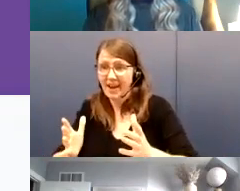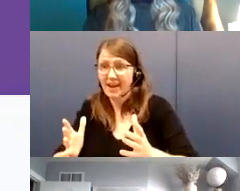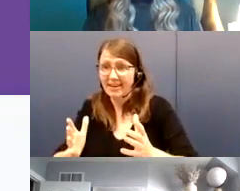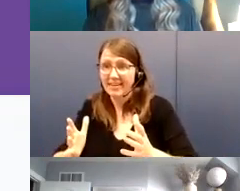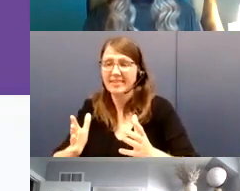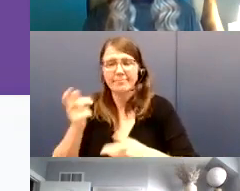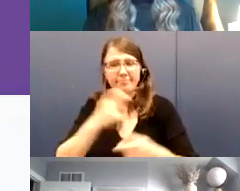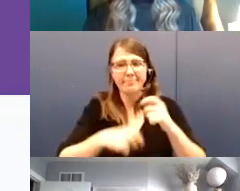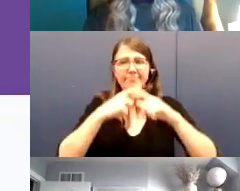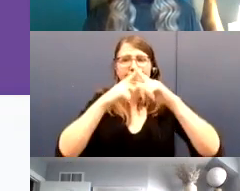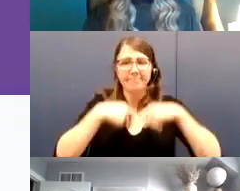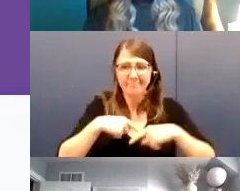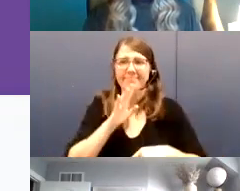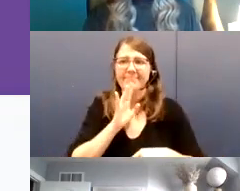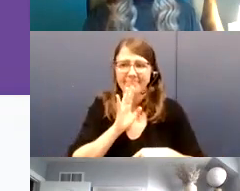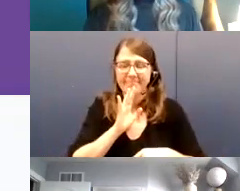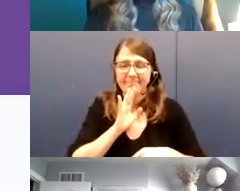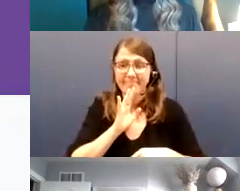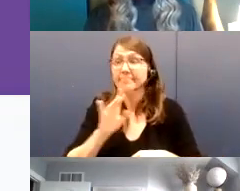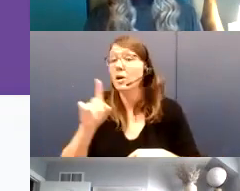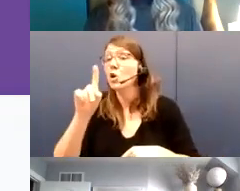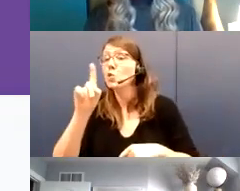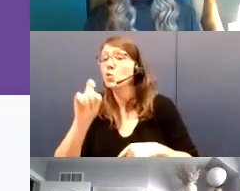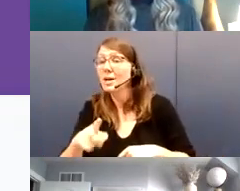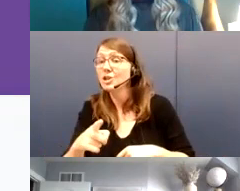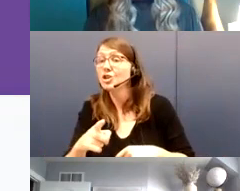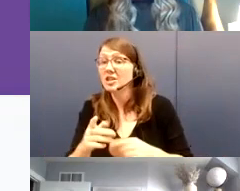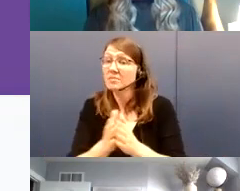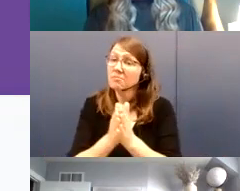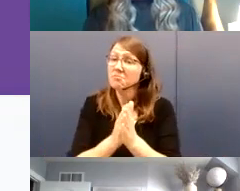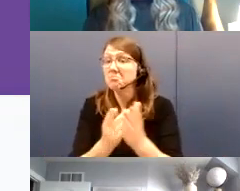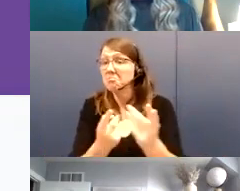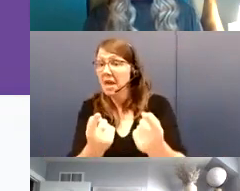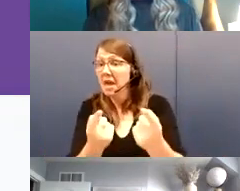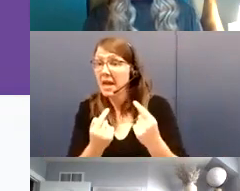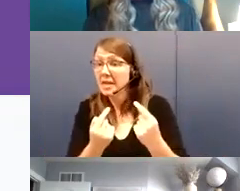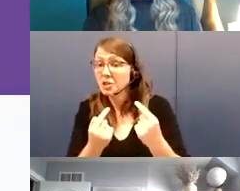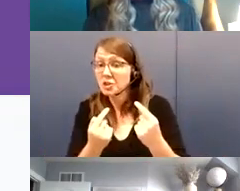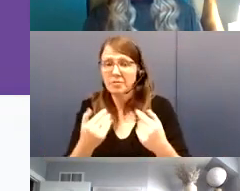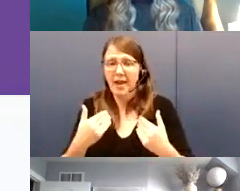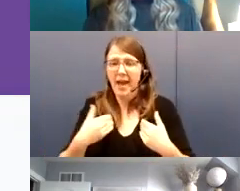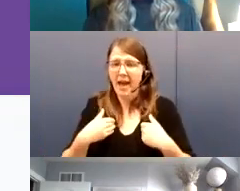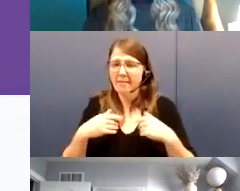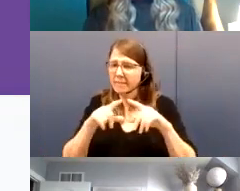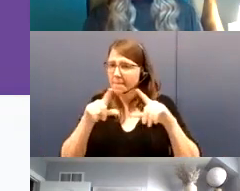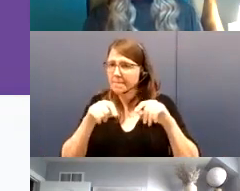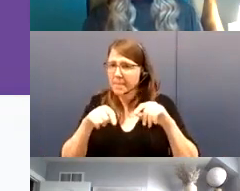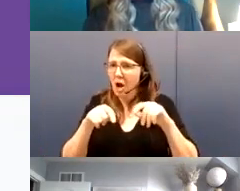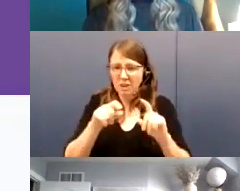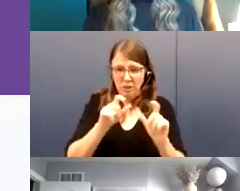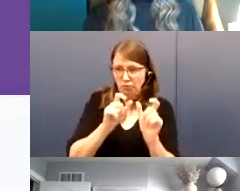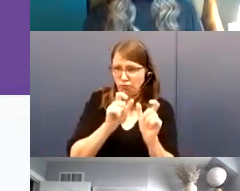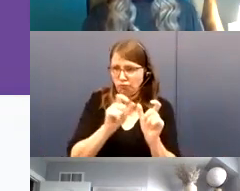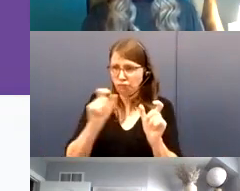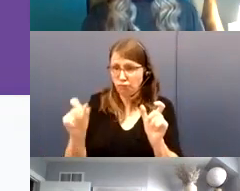box, and we will ensure that there's at least 10 to 15 minutes at the end of the presentation for the Q&A with our